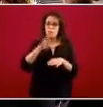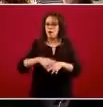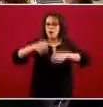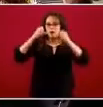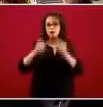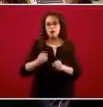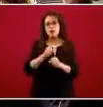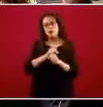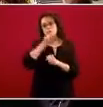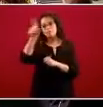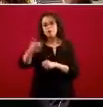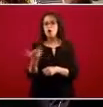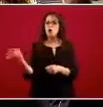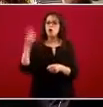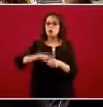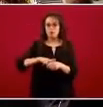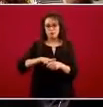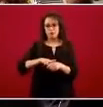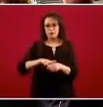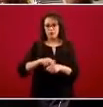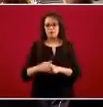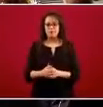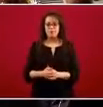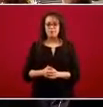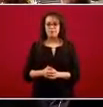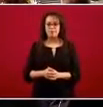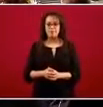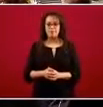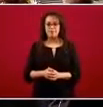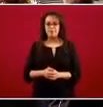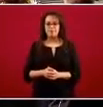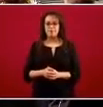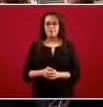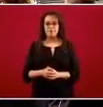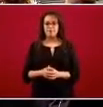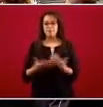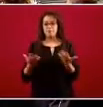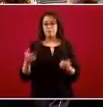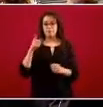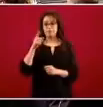alarm signs or like high alert signs for COVID-19.